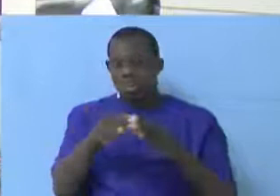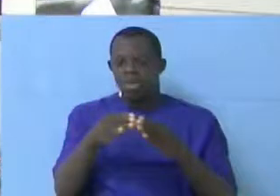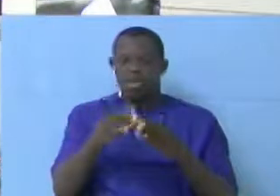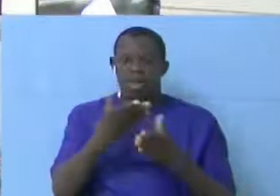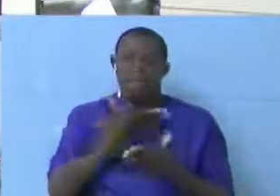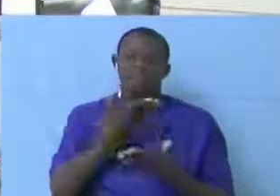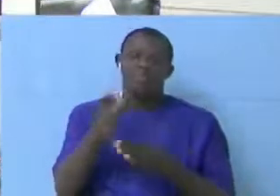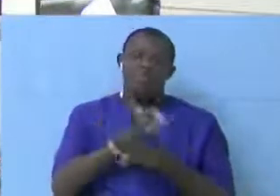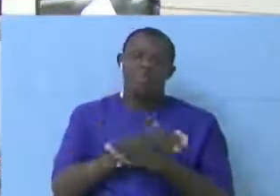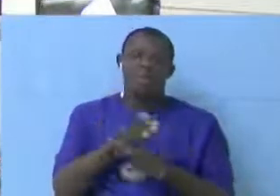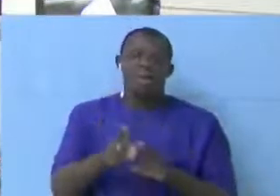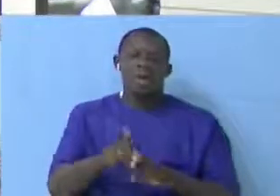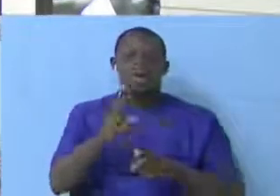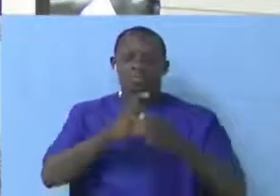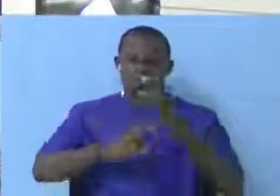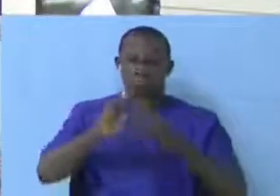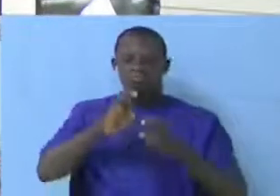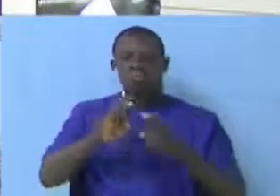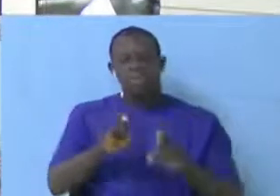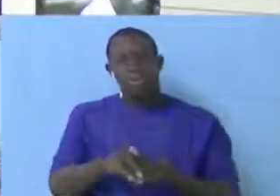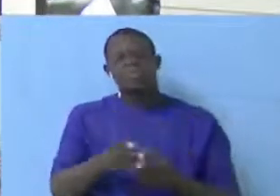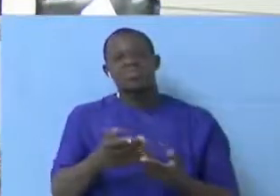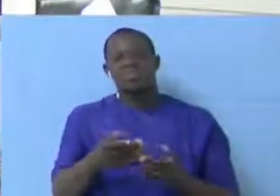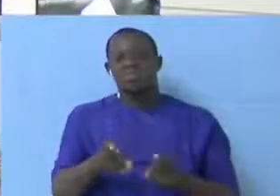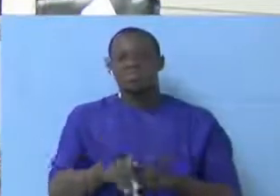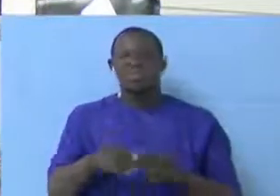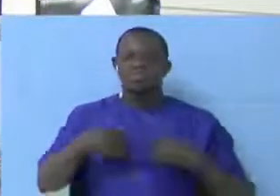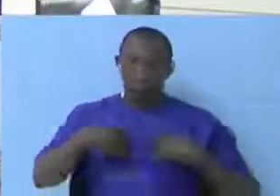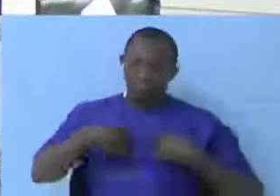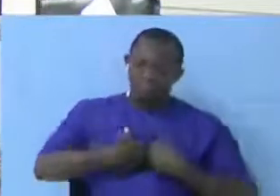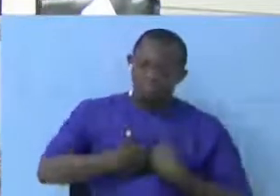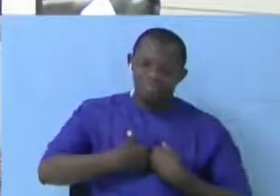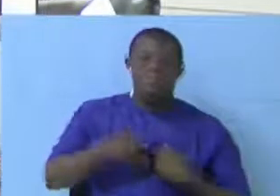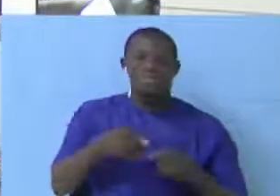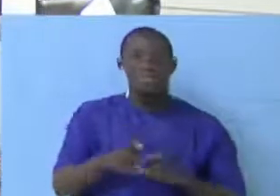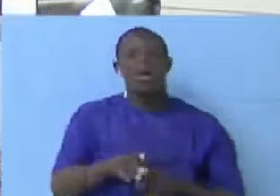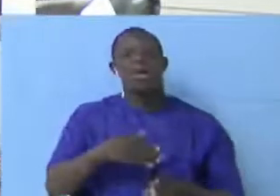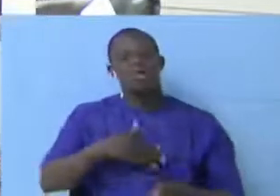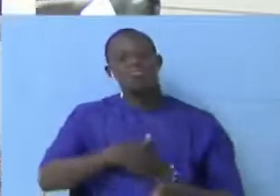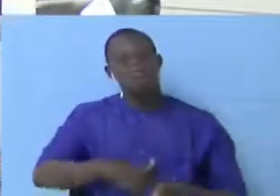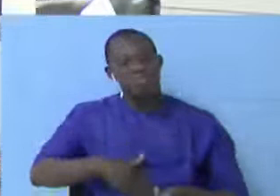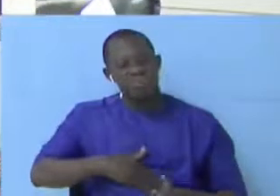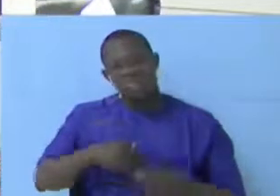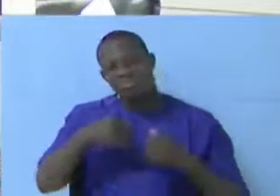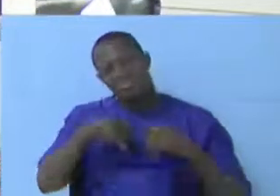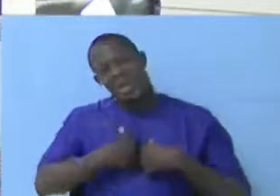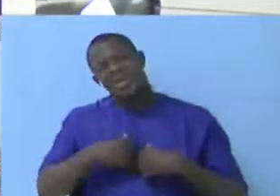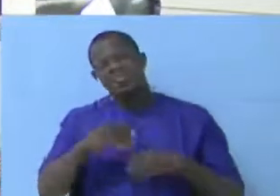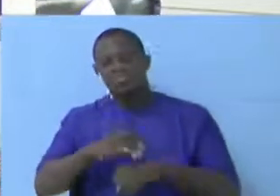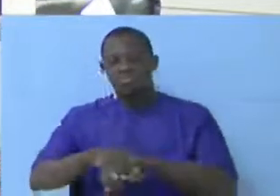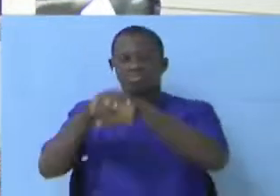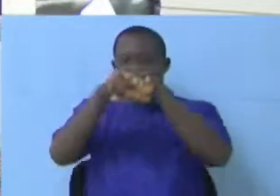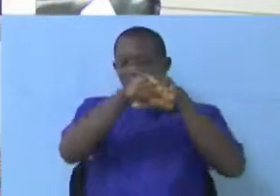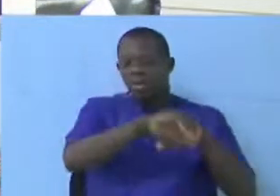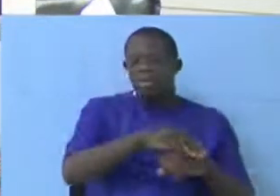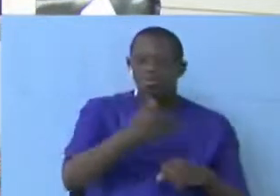So again, I was hungry, I was tired, I took these people, it was late.